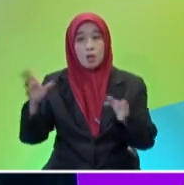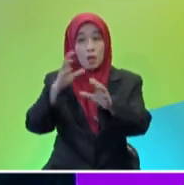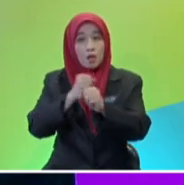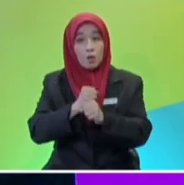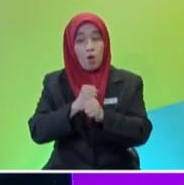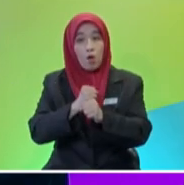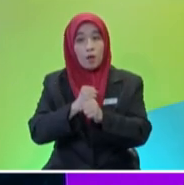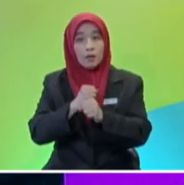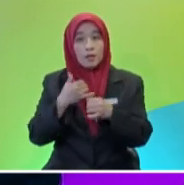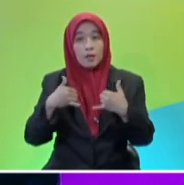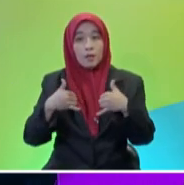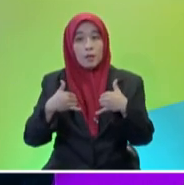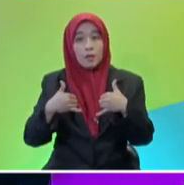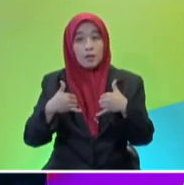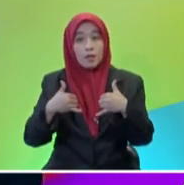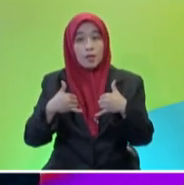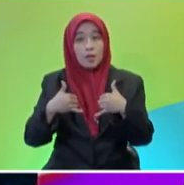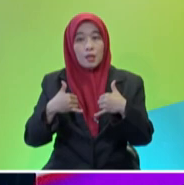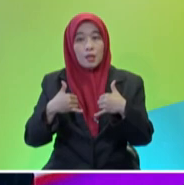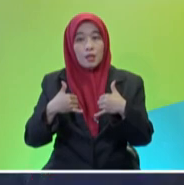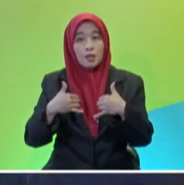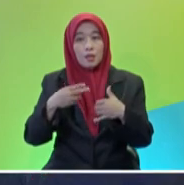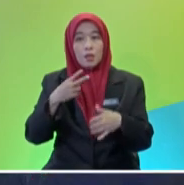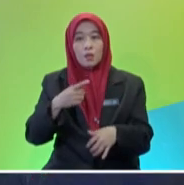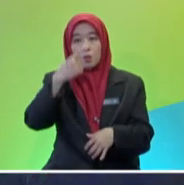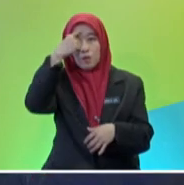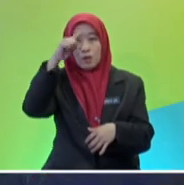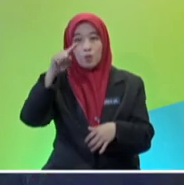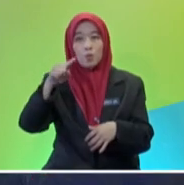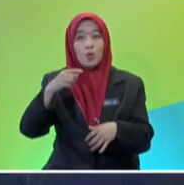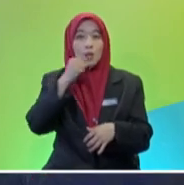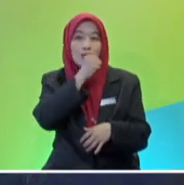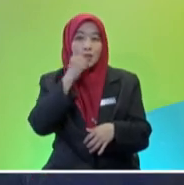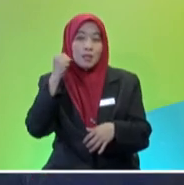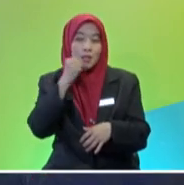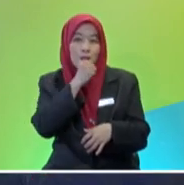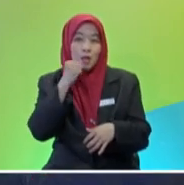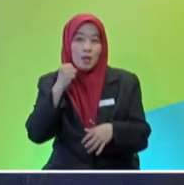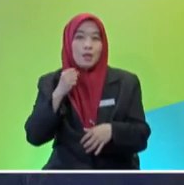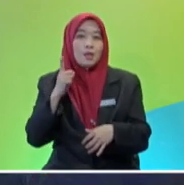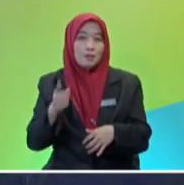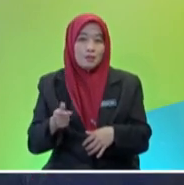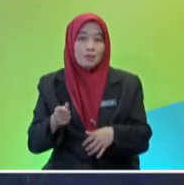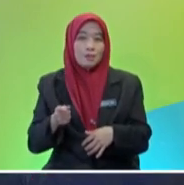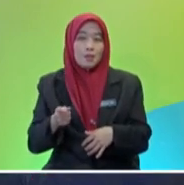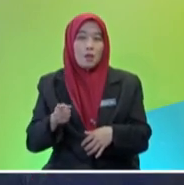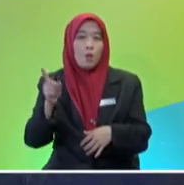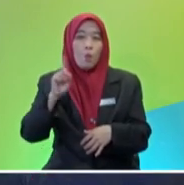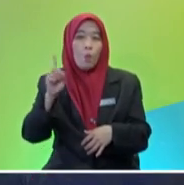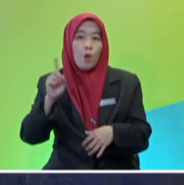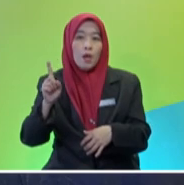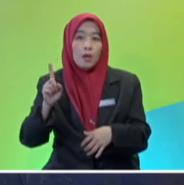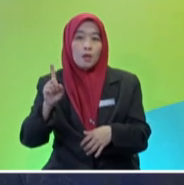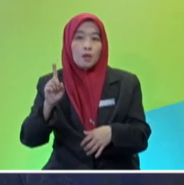Okay, maybe he just got his toys. Maybe he's about to sing a song. Oh, okay. Yes, that too. Okay. Okay, where do